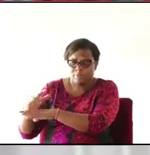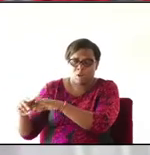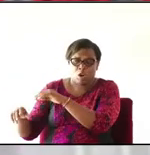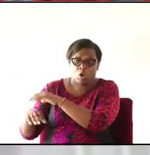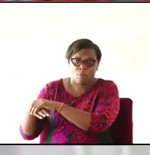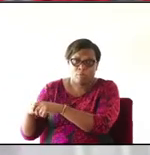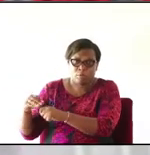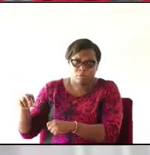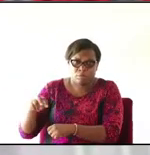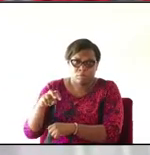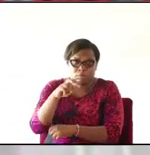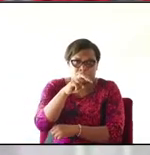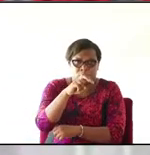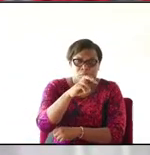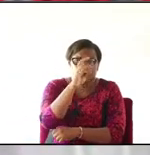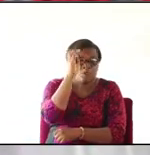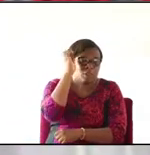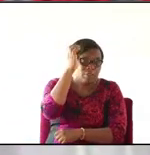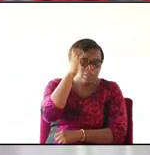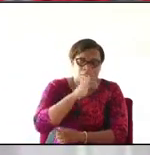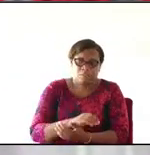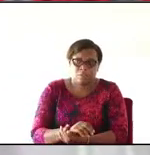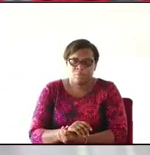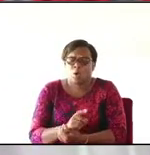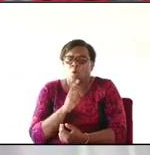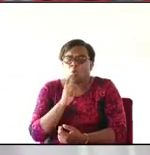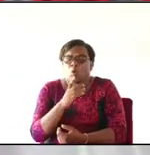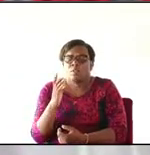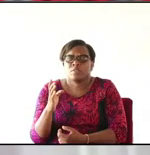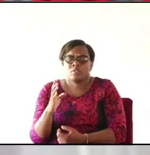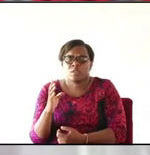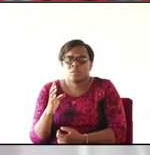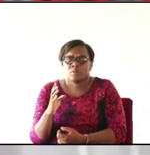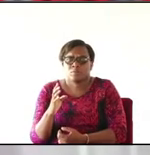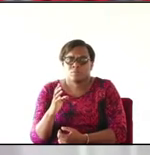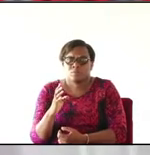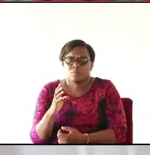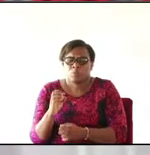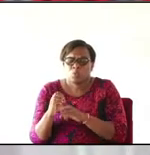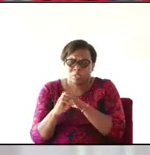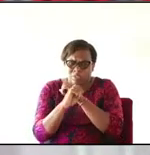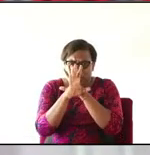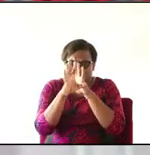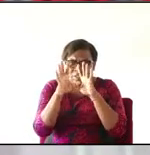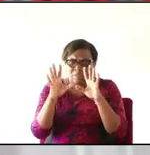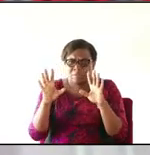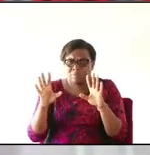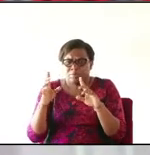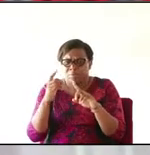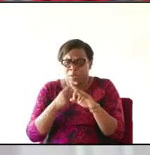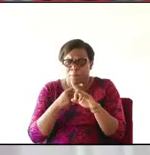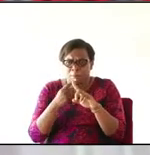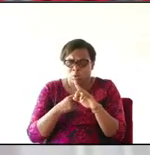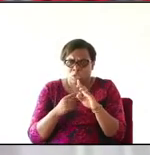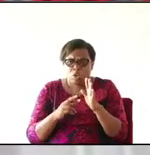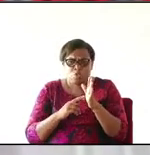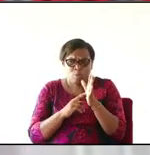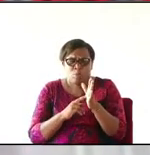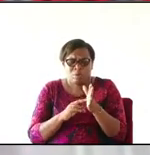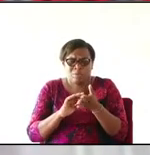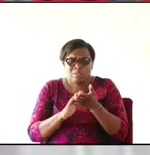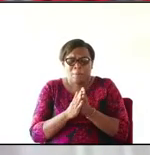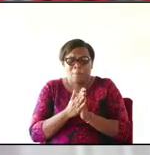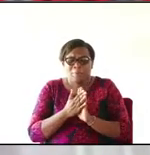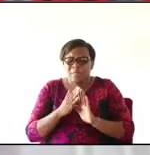thing that is very clear from her constant and regular updates is that there is a peace that she